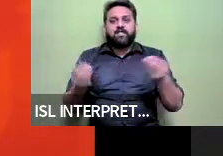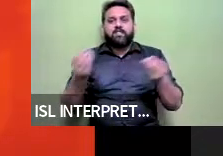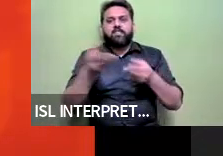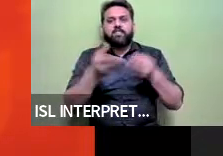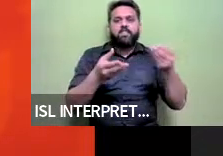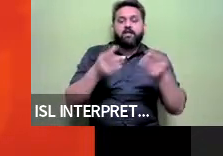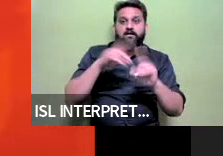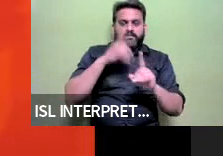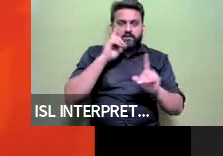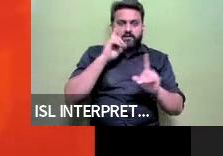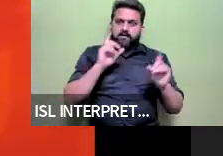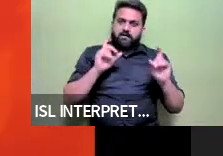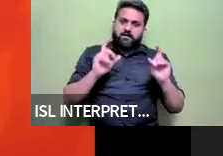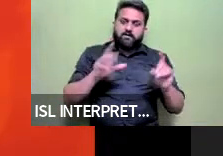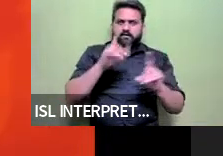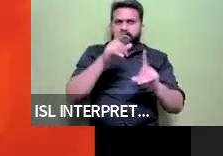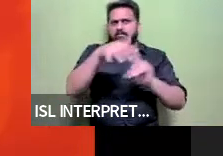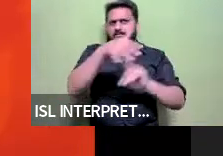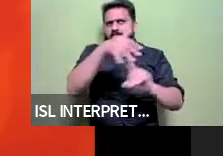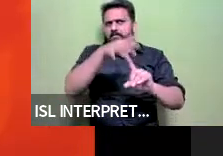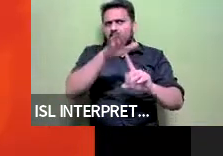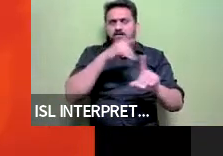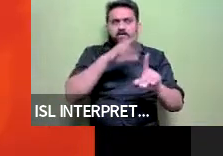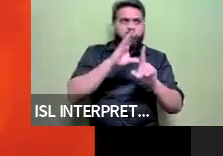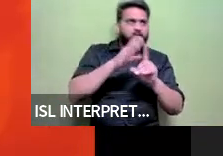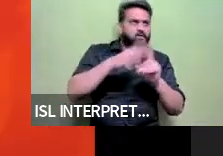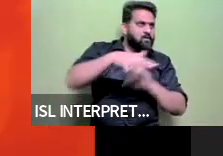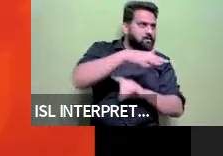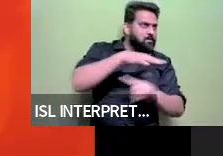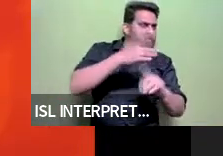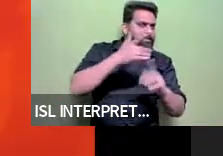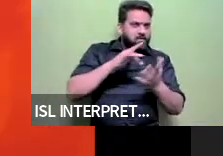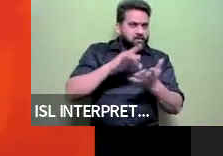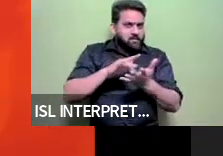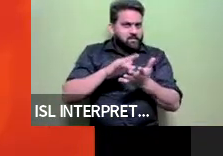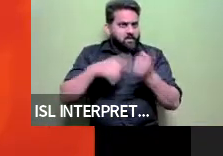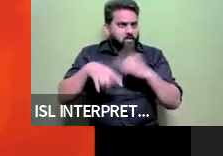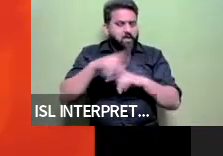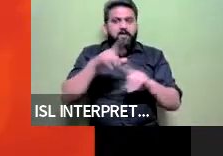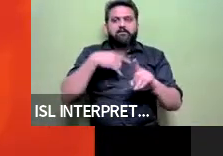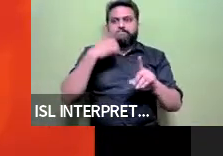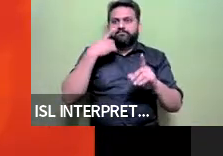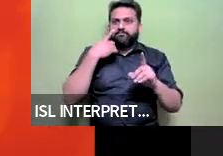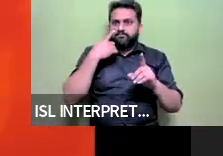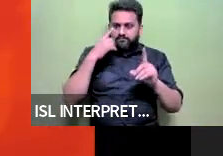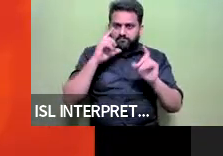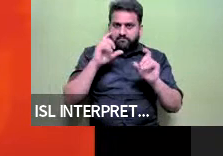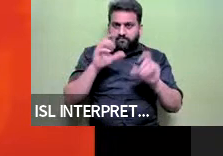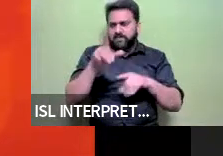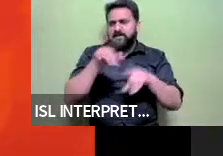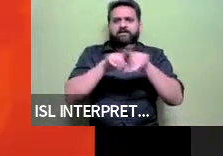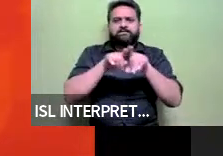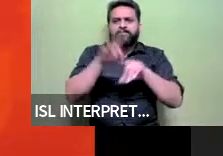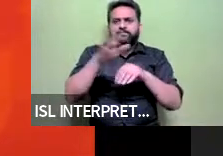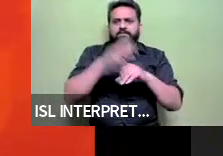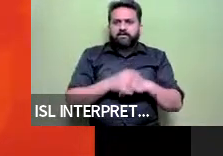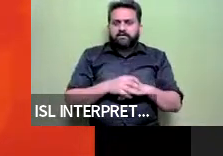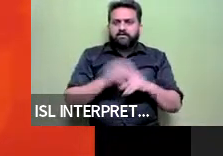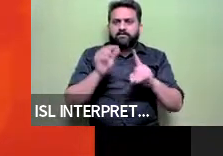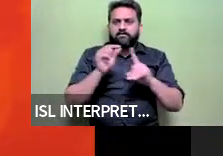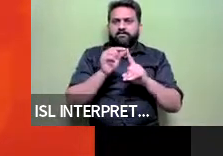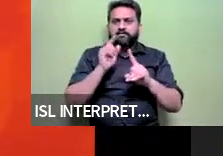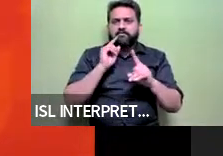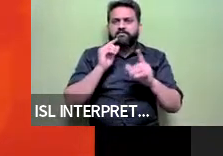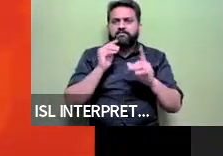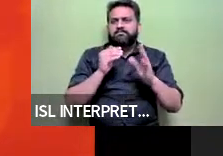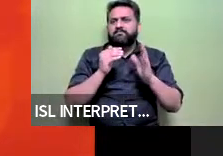mindful of the culture and the tradition and the place. And I have seen like example of pizza, example